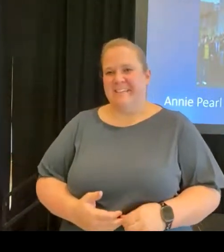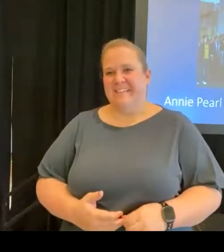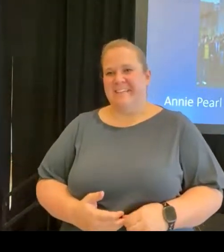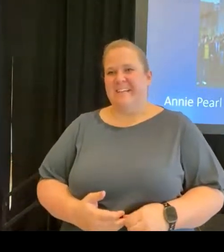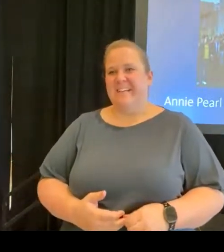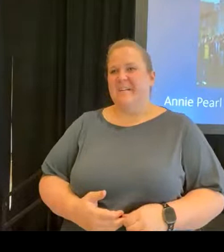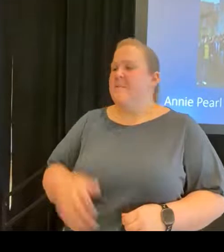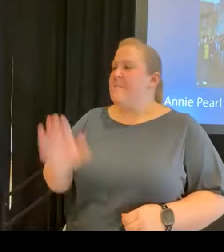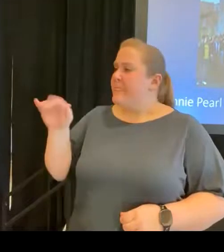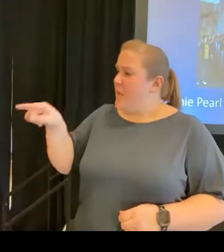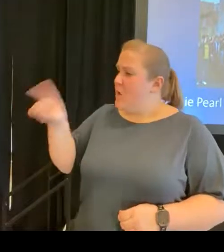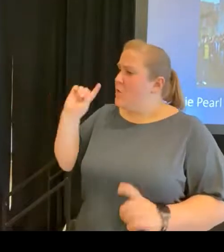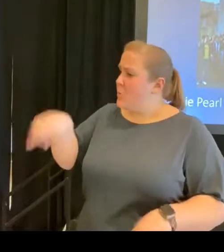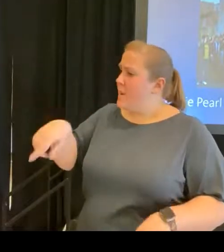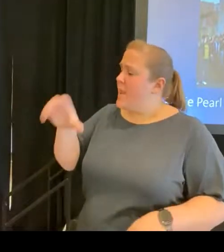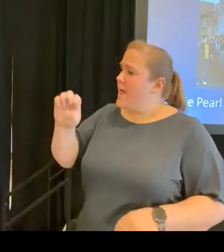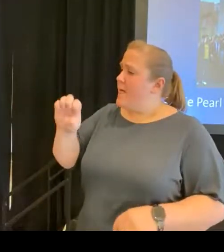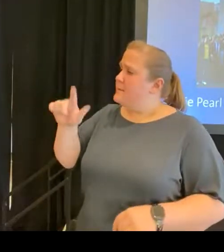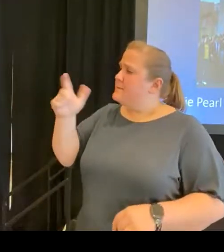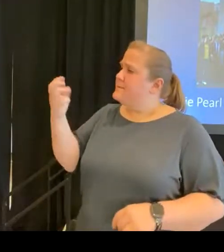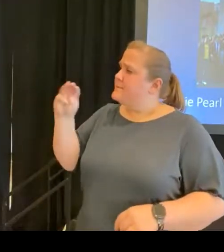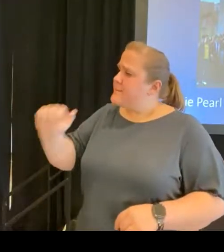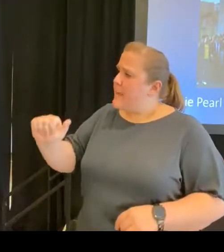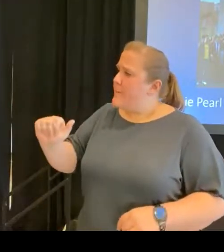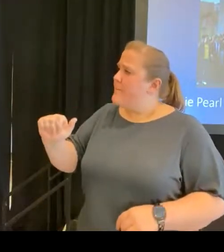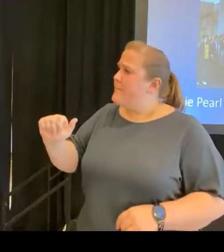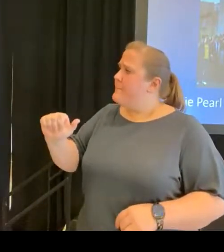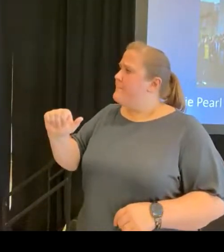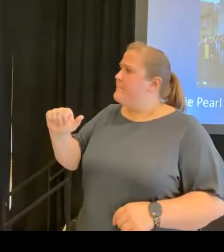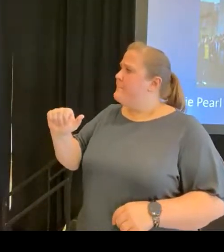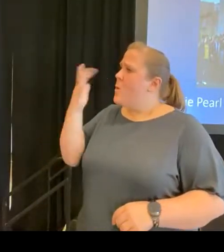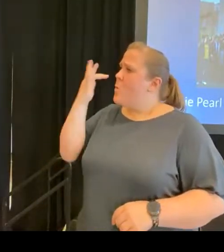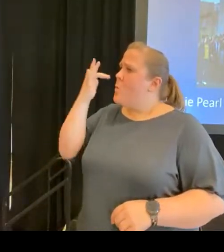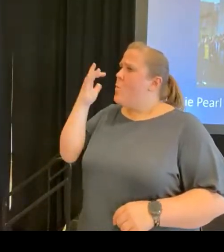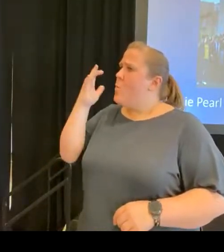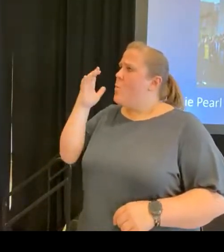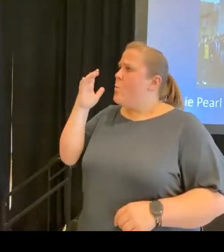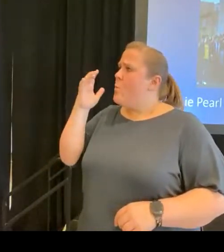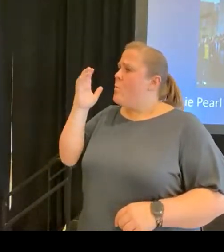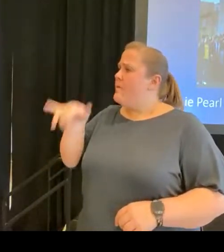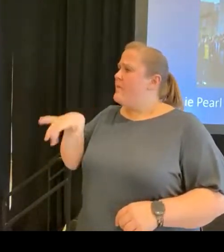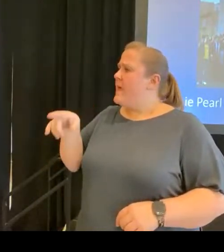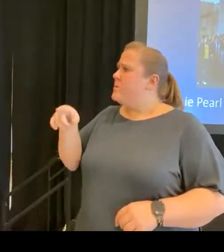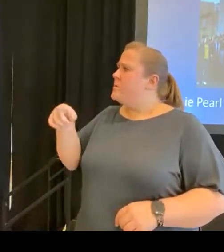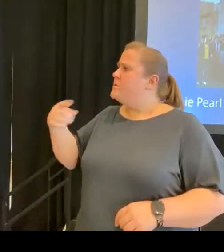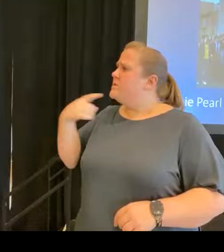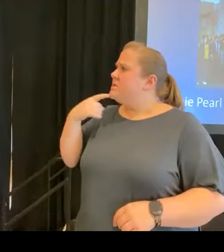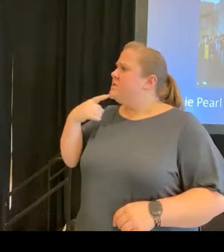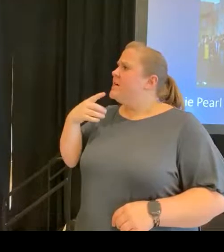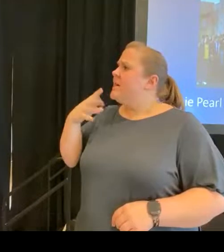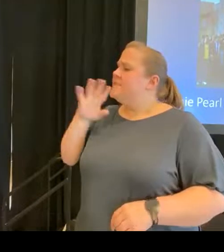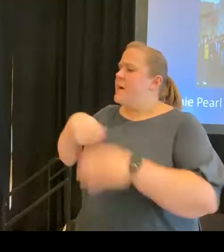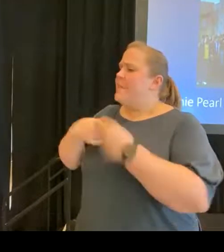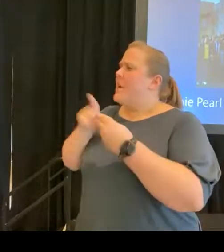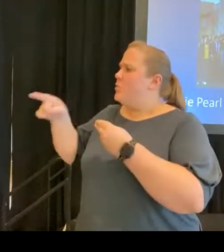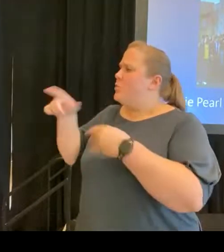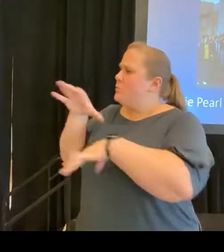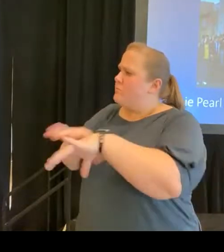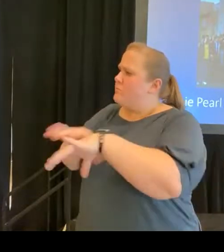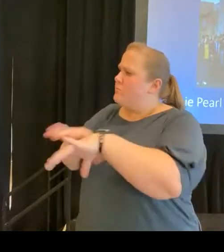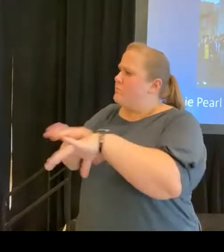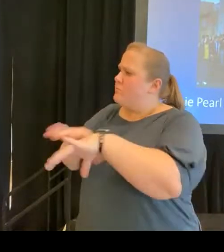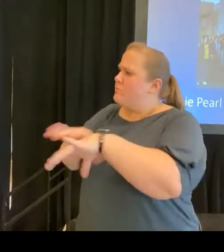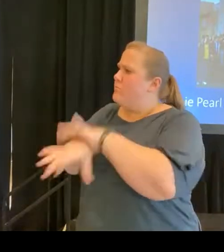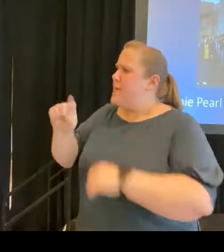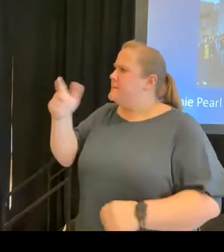Yes, you said you went to Selma. So why was that the arrest? Can you talk about your arrest in Selma?